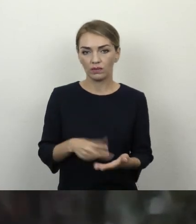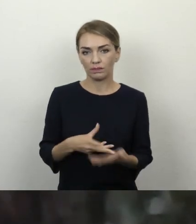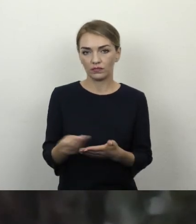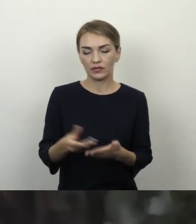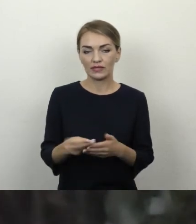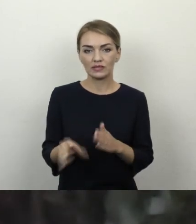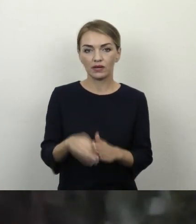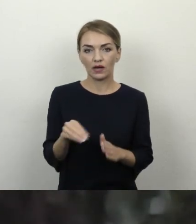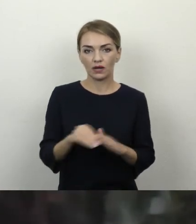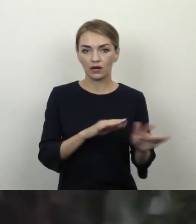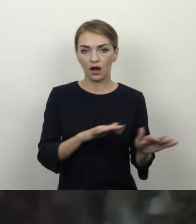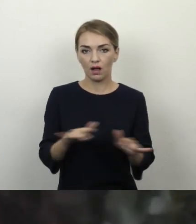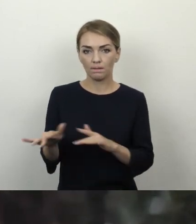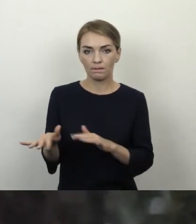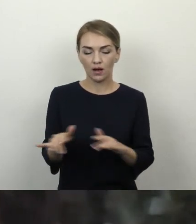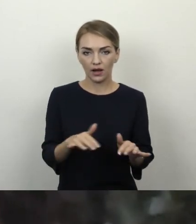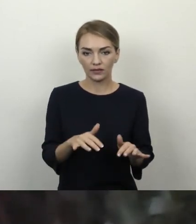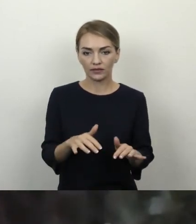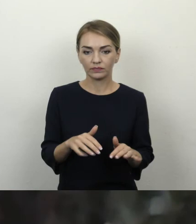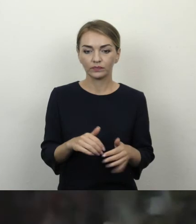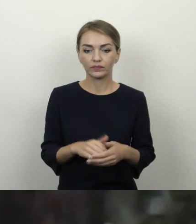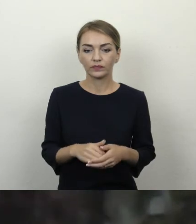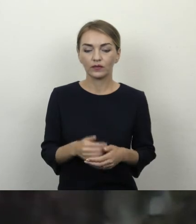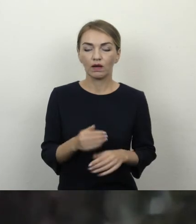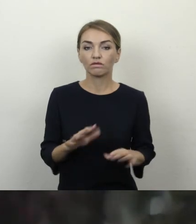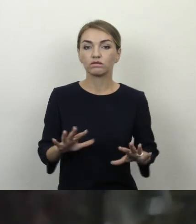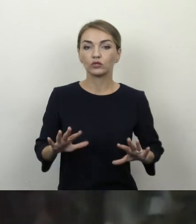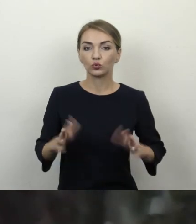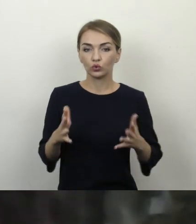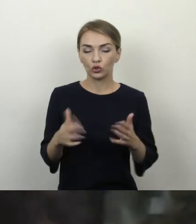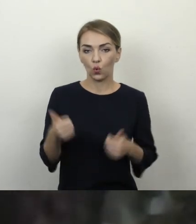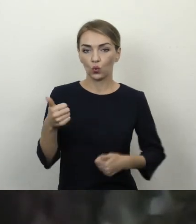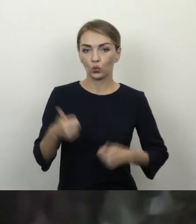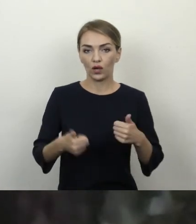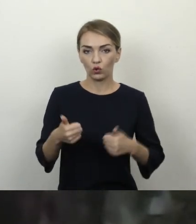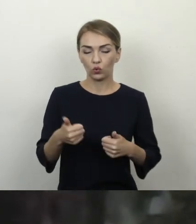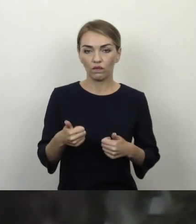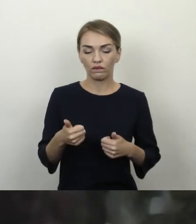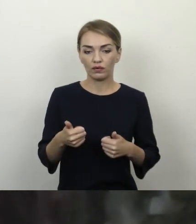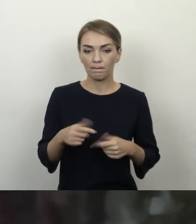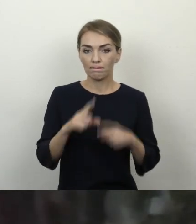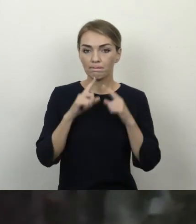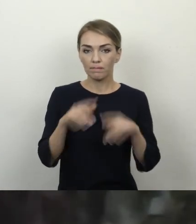with the election campaign funding.